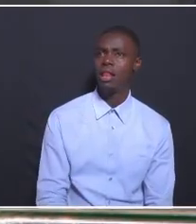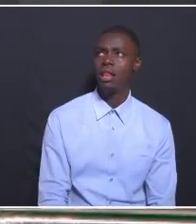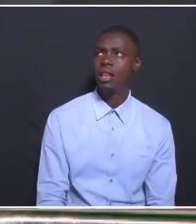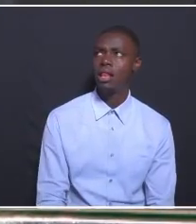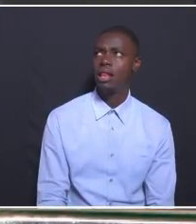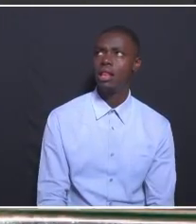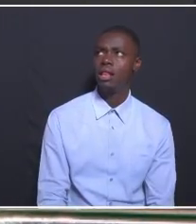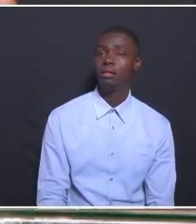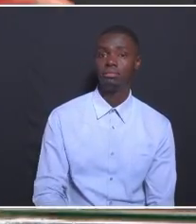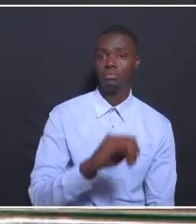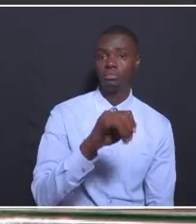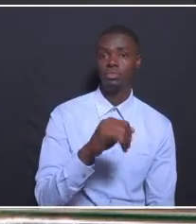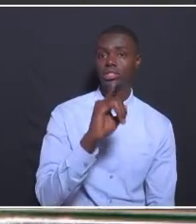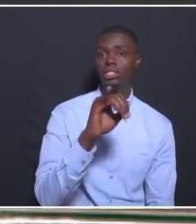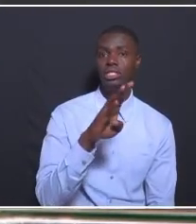We'll go to Jibril.